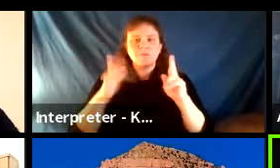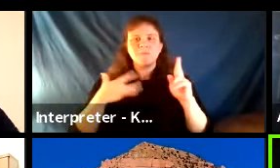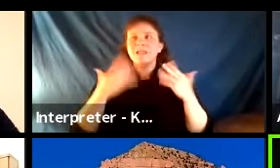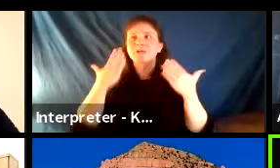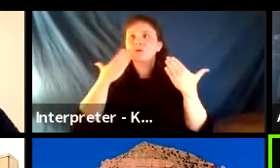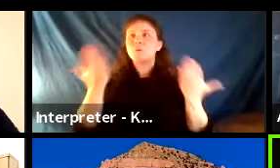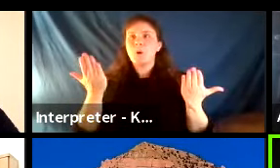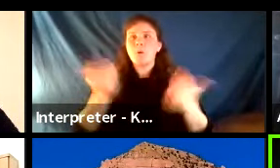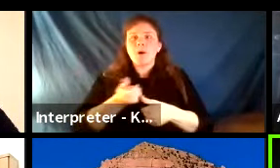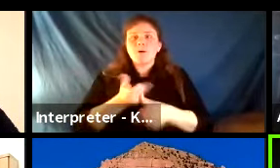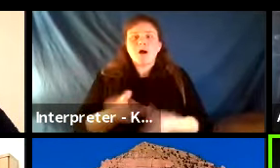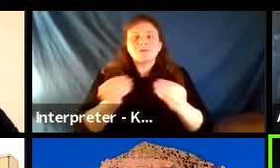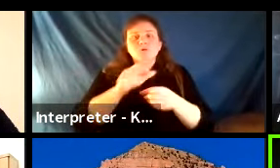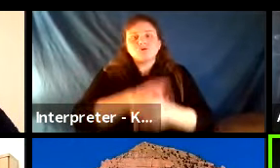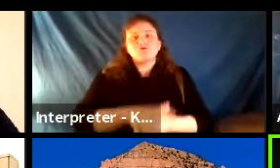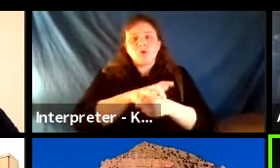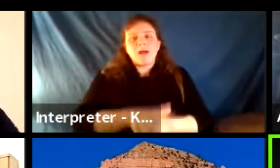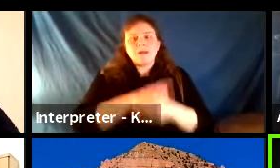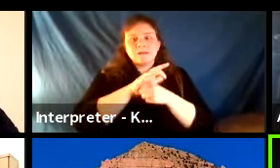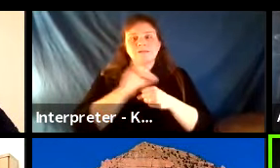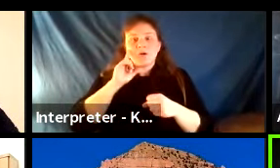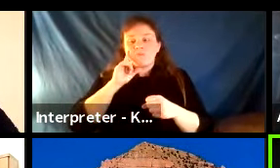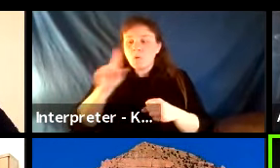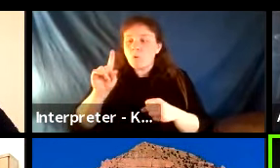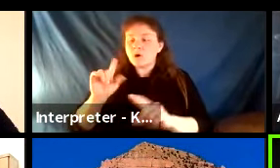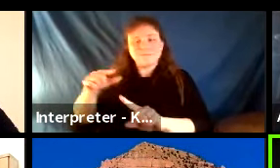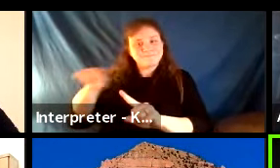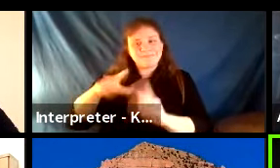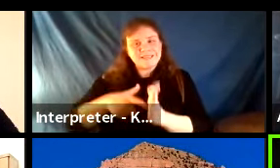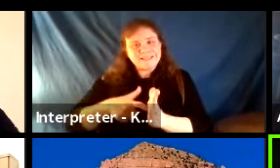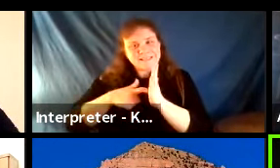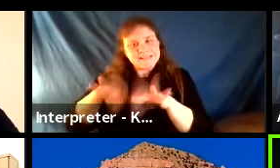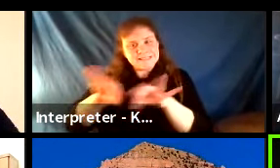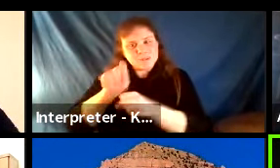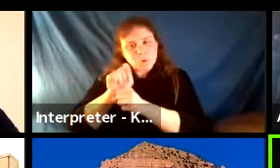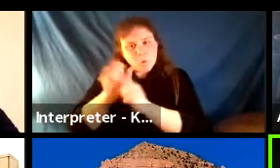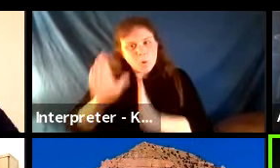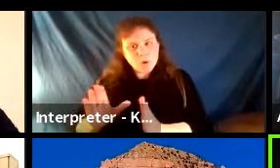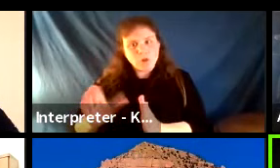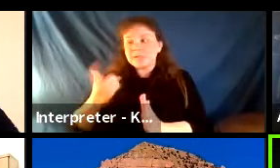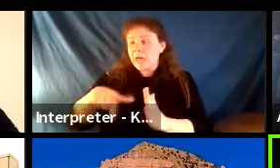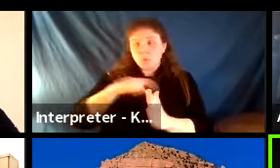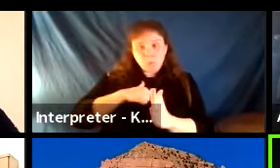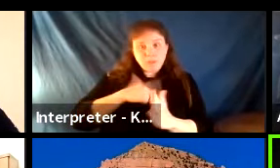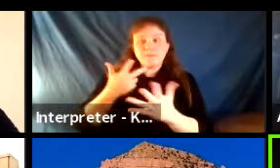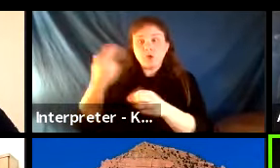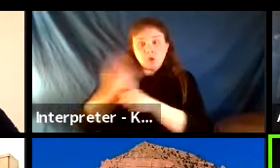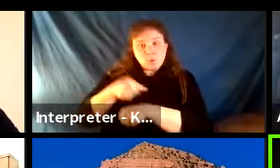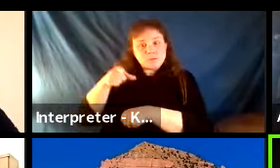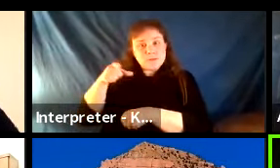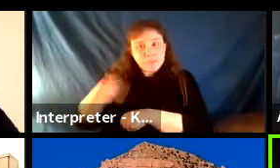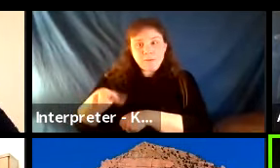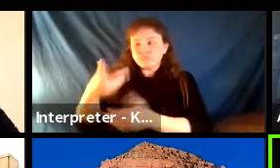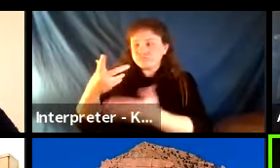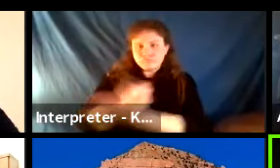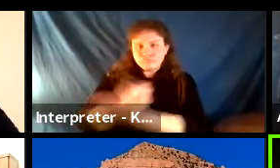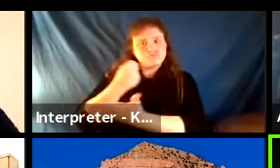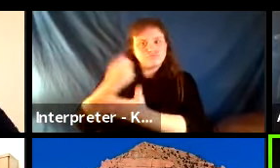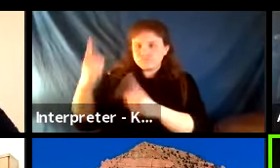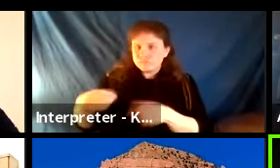on our essential workers who we stood on their shoulders for years, or for this entire pandemic. So just want to make those 2 quick points. So thank